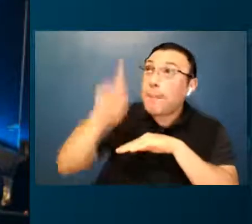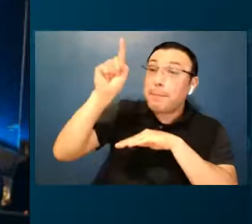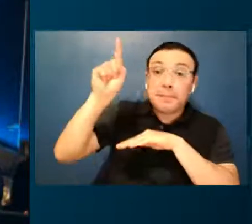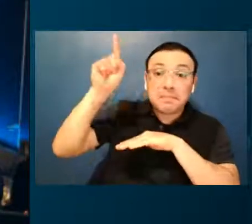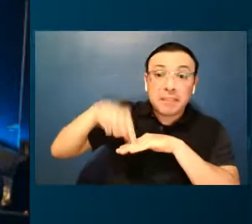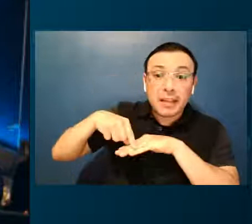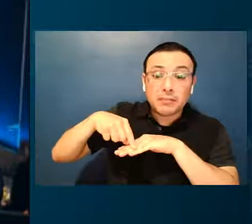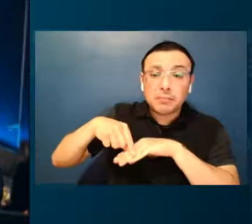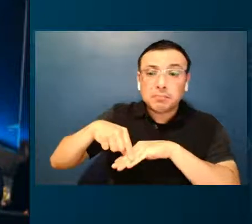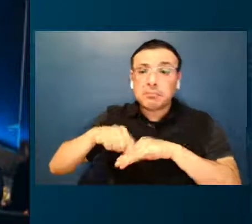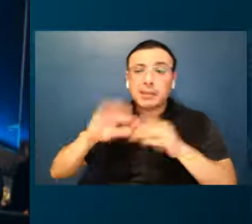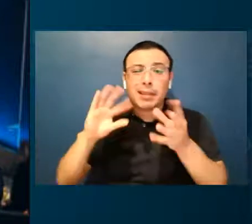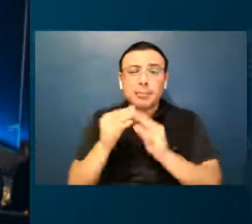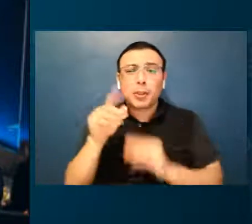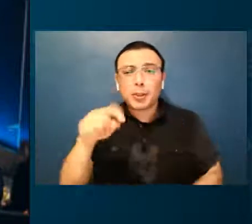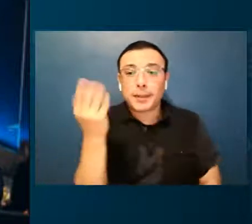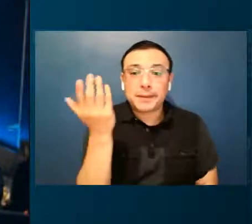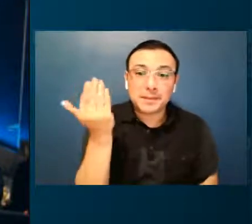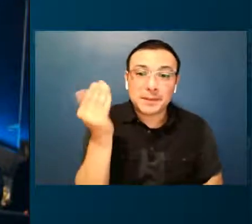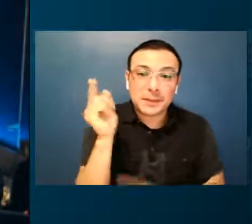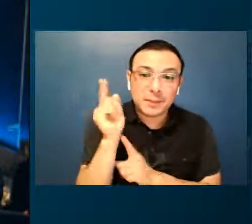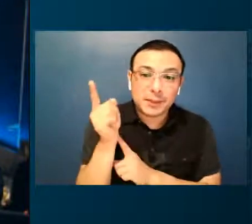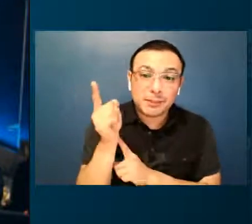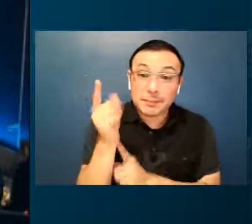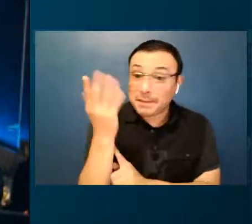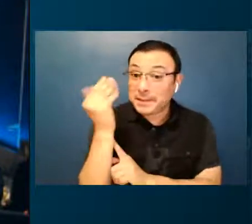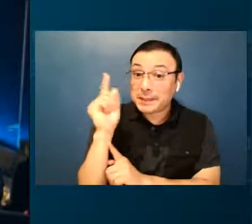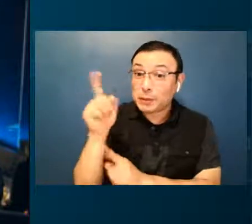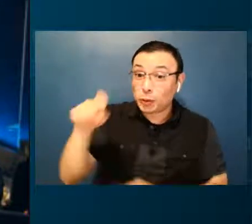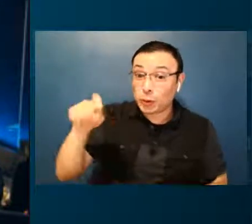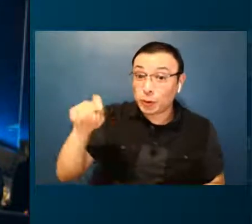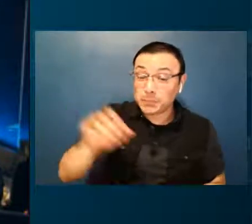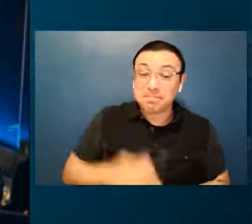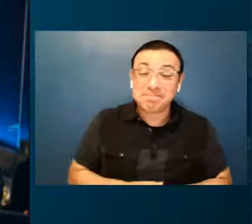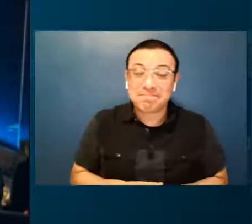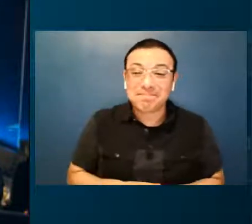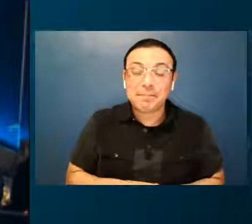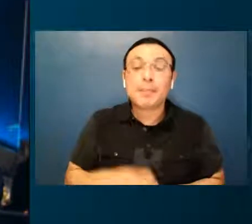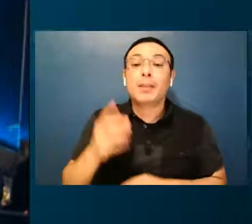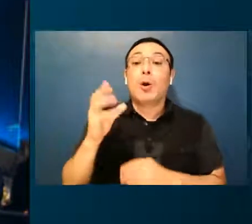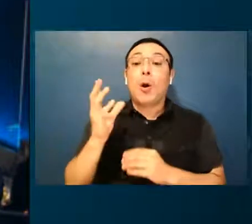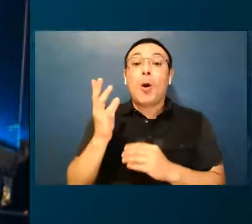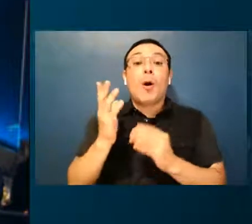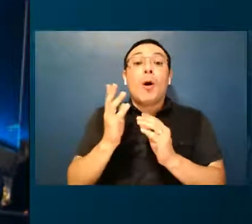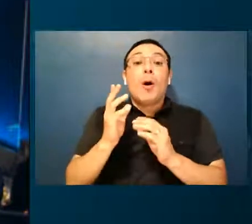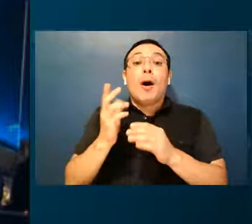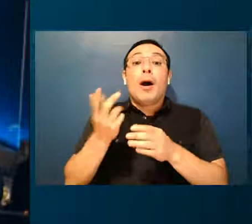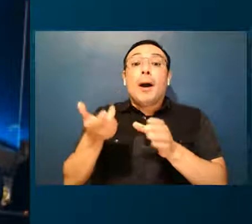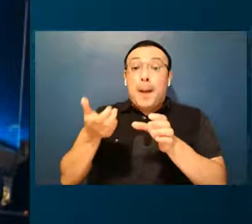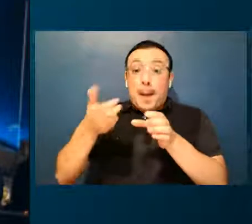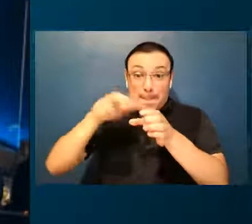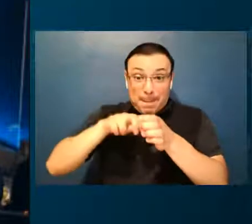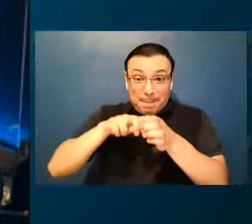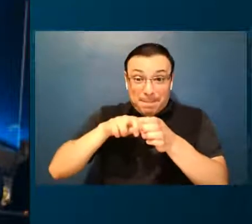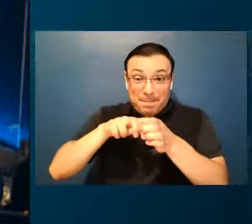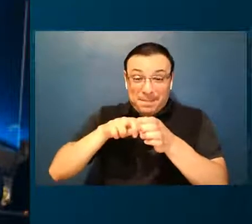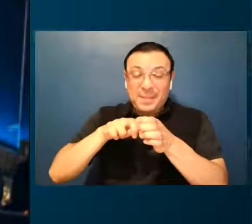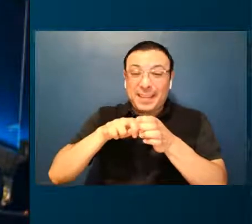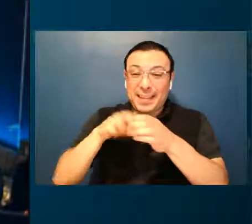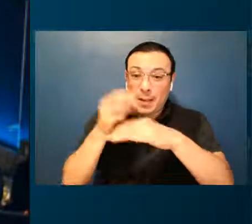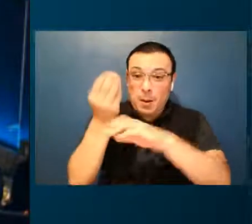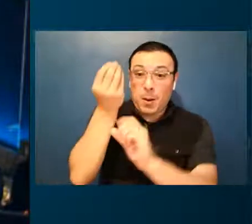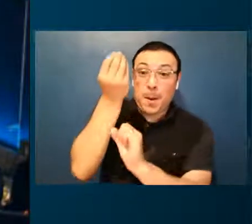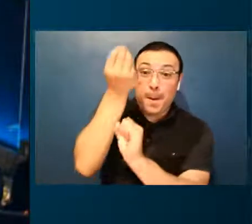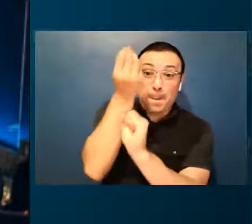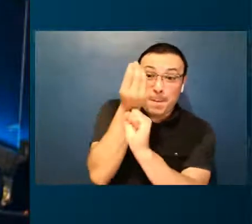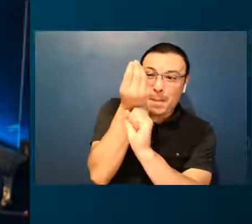15 minutes. The problem is, once he got into the capsule, he realized that he had to go to the bathroom. But again,